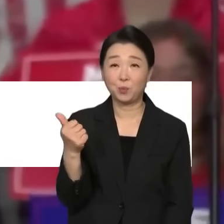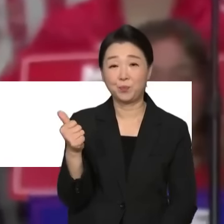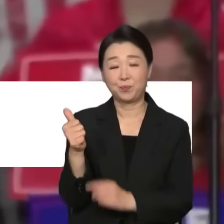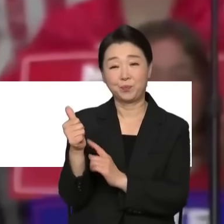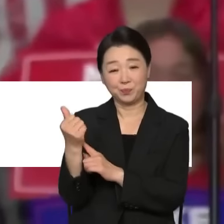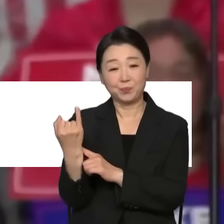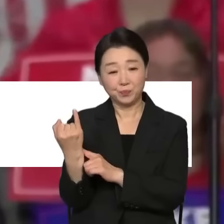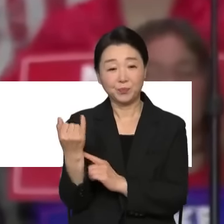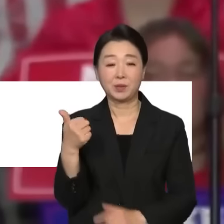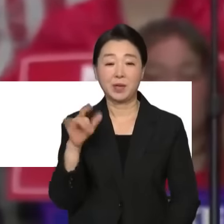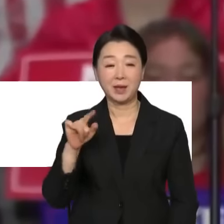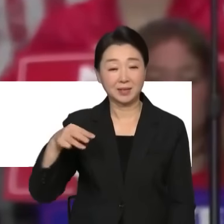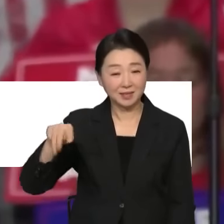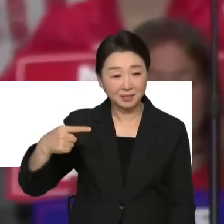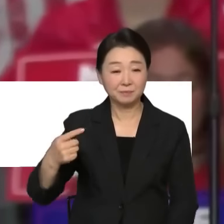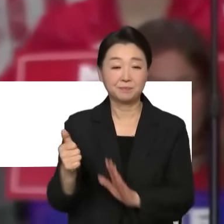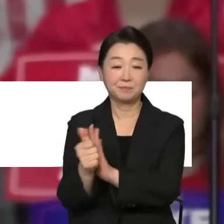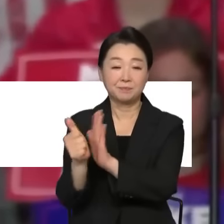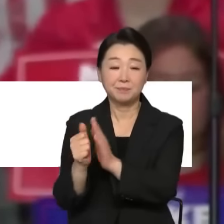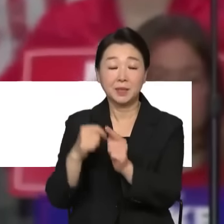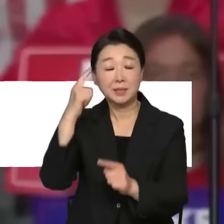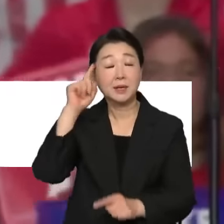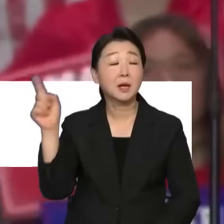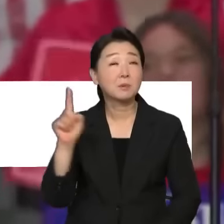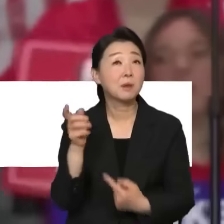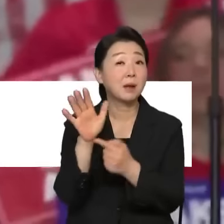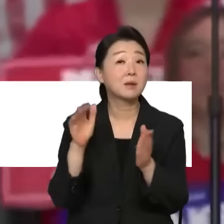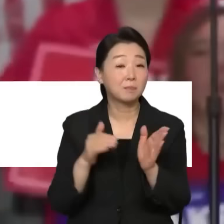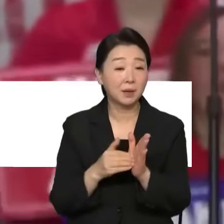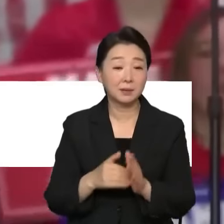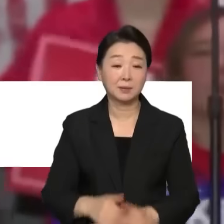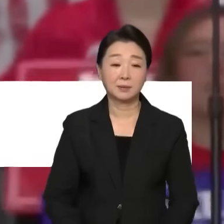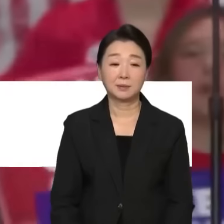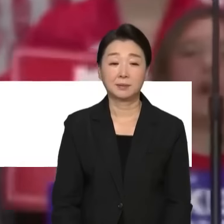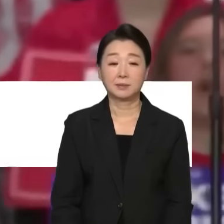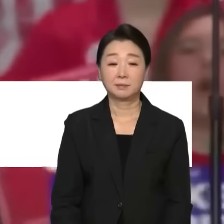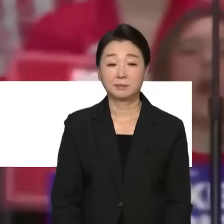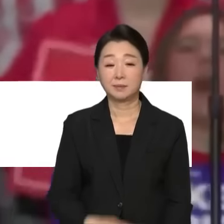Kamala really think of our supporters. He called them garbage.